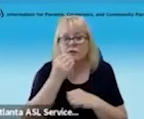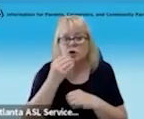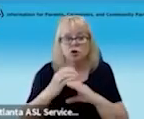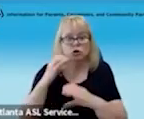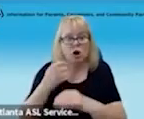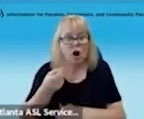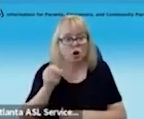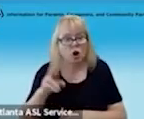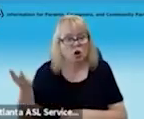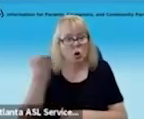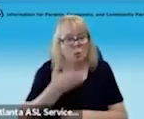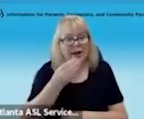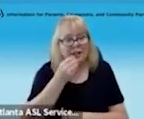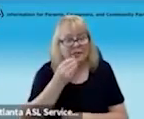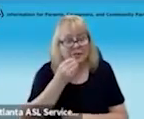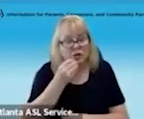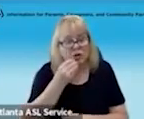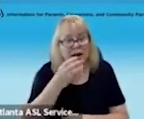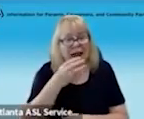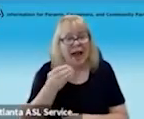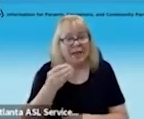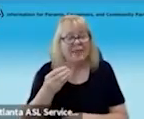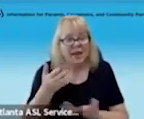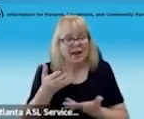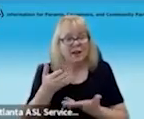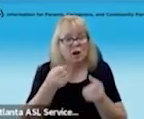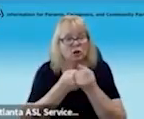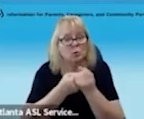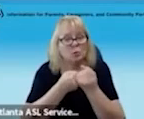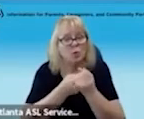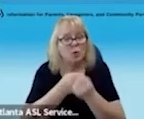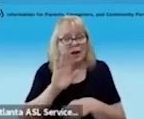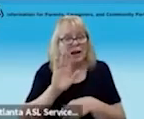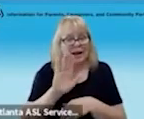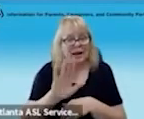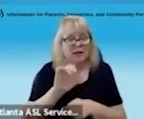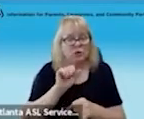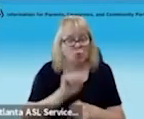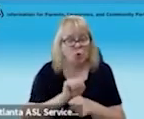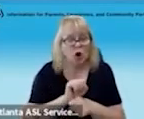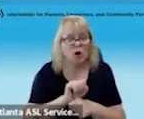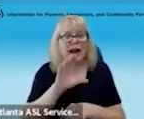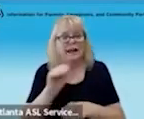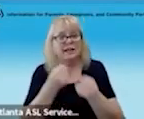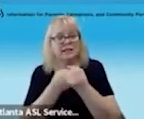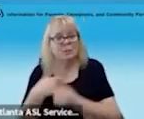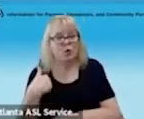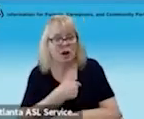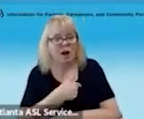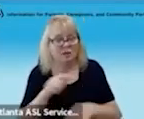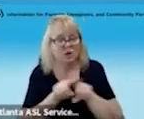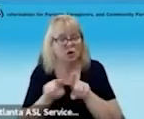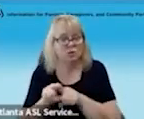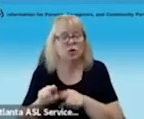the business, and also the community-based organization to increase vaccination. For example, I was able to talk to a food truck owner. Can